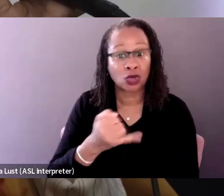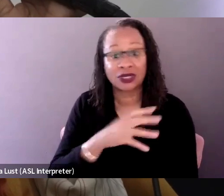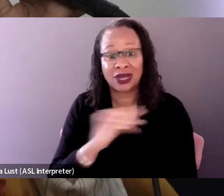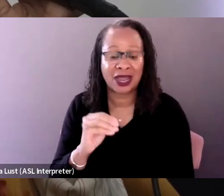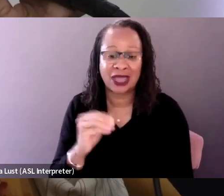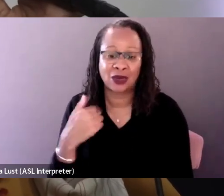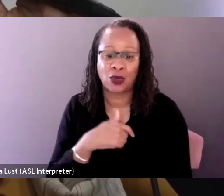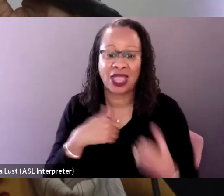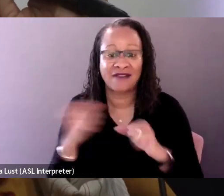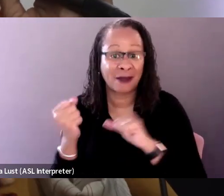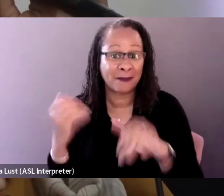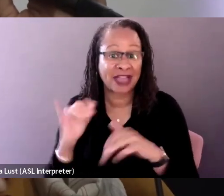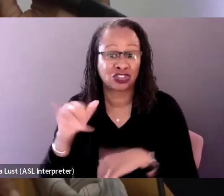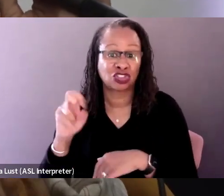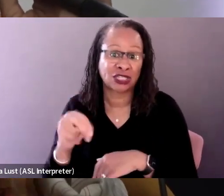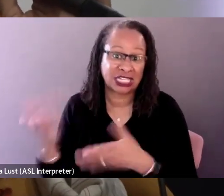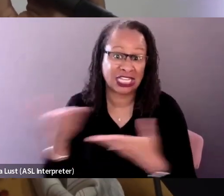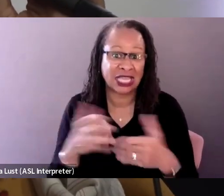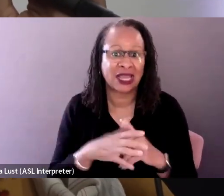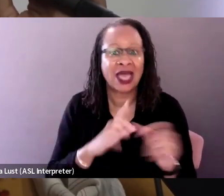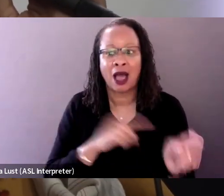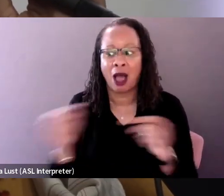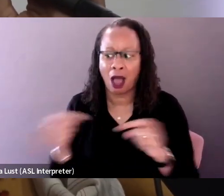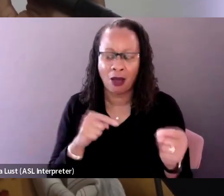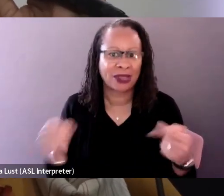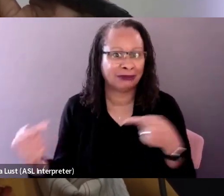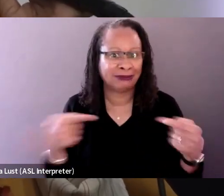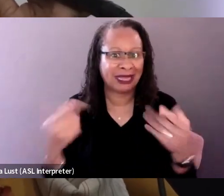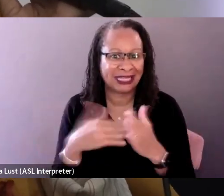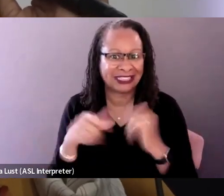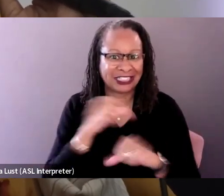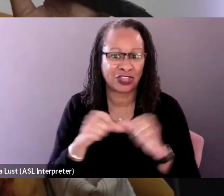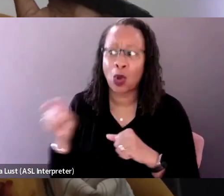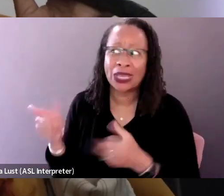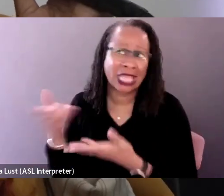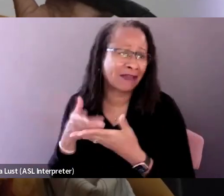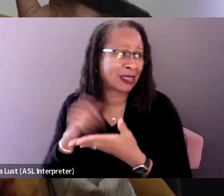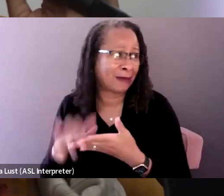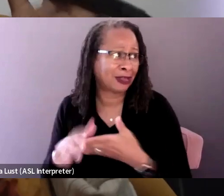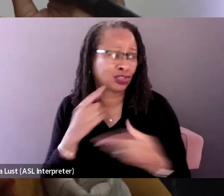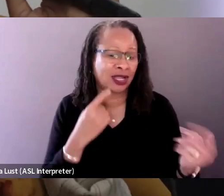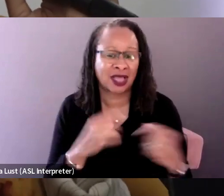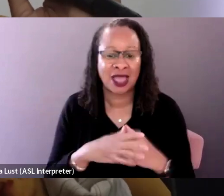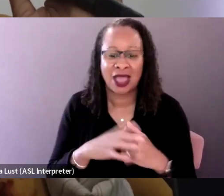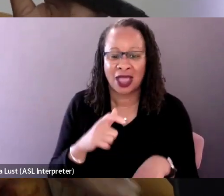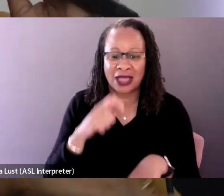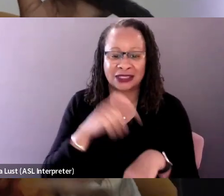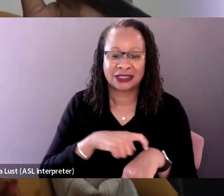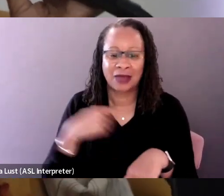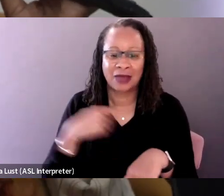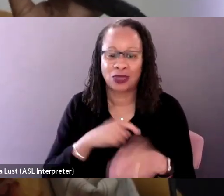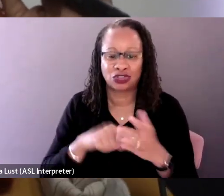and he gave this much, and then went to Magic Johnson and was like, hey, Michael Jordan gave this much. And at the time he started that, no one had given anything, right?